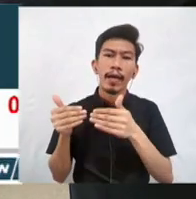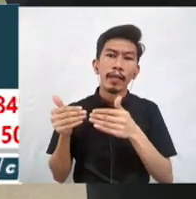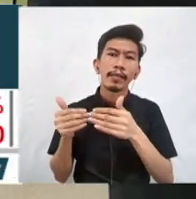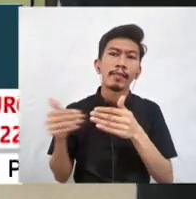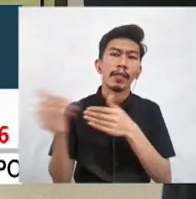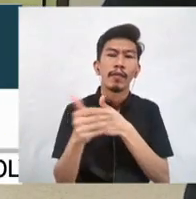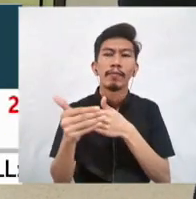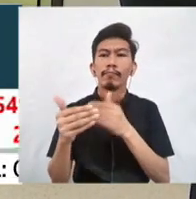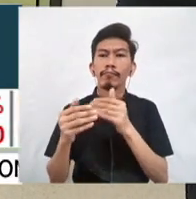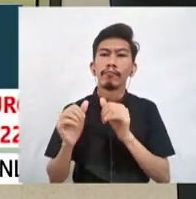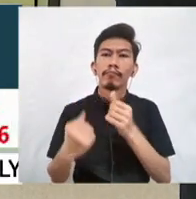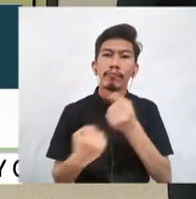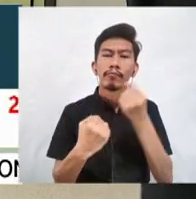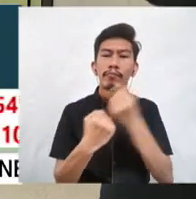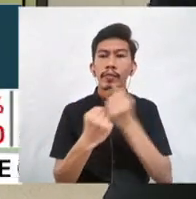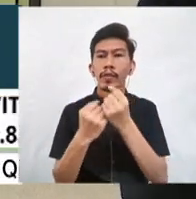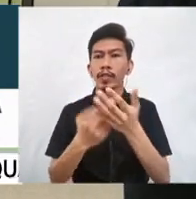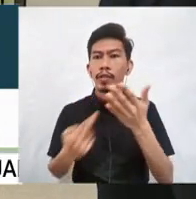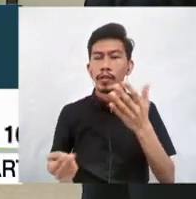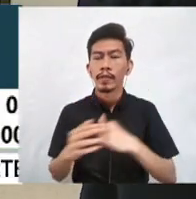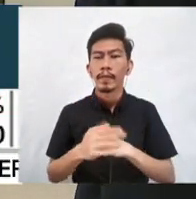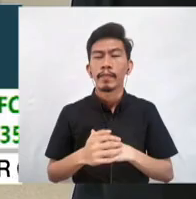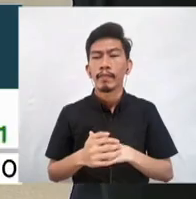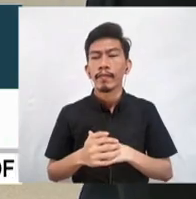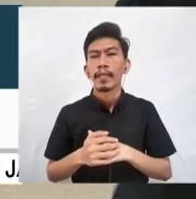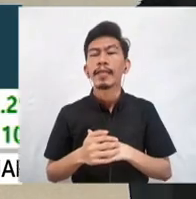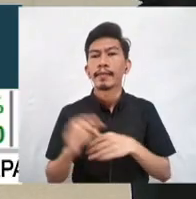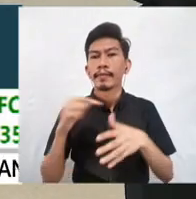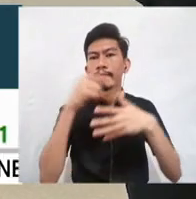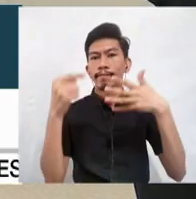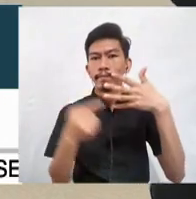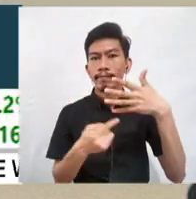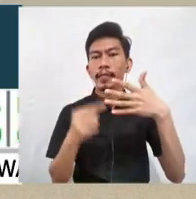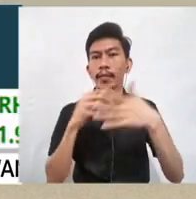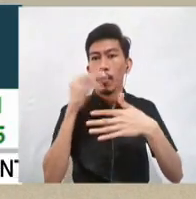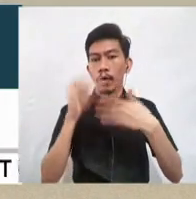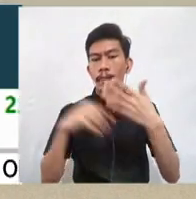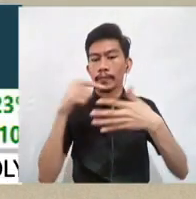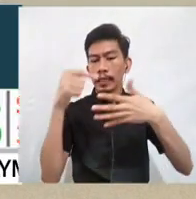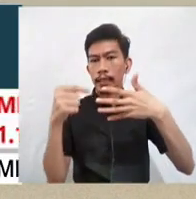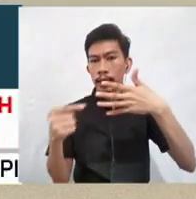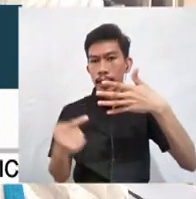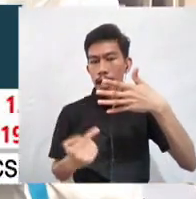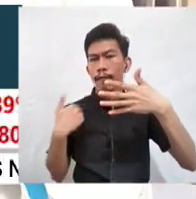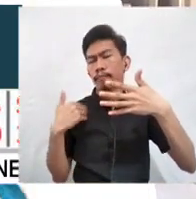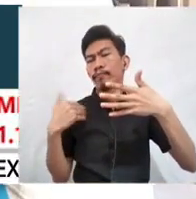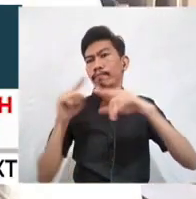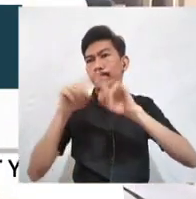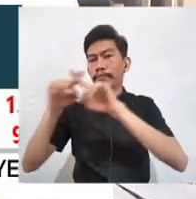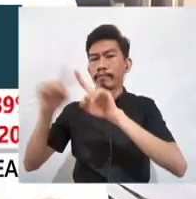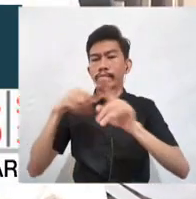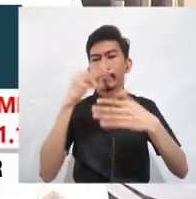So, under the dollar program, we have five programs, major programs to